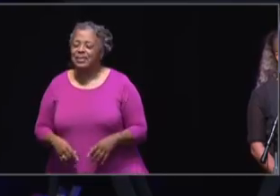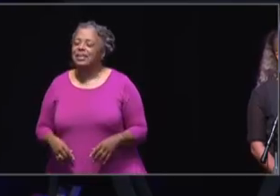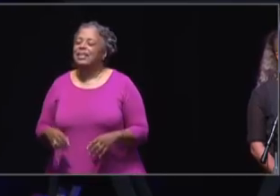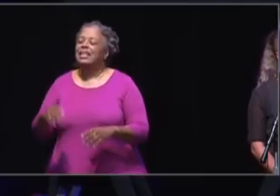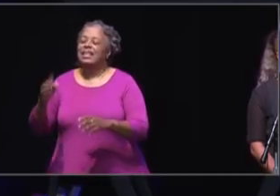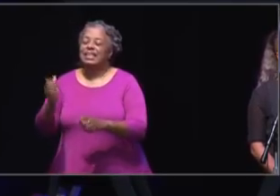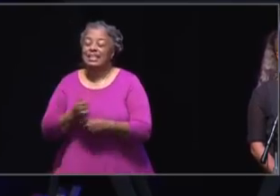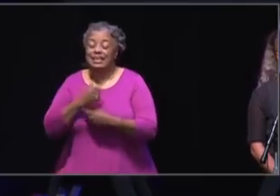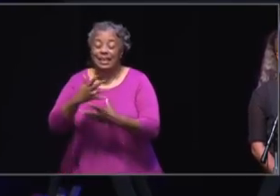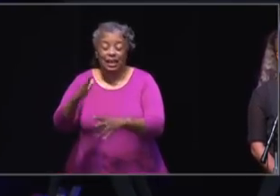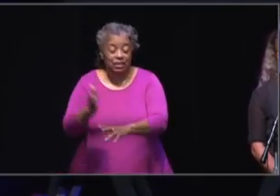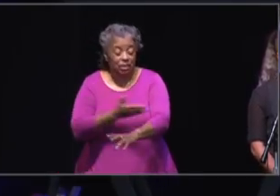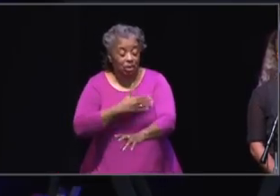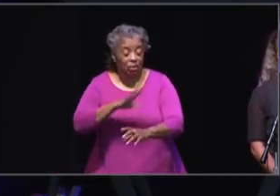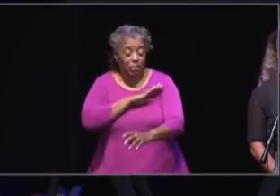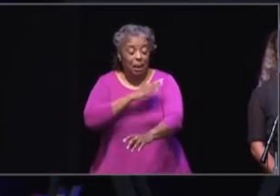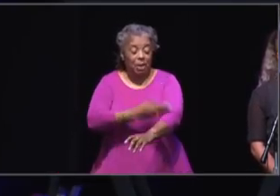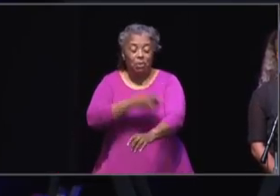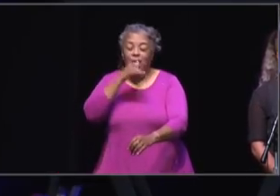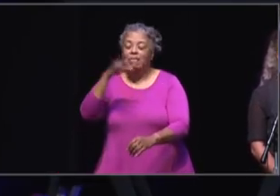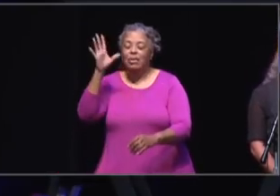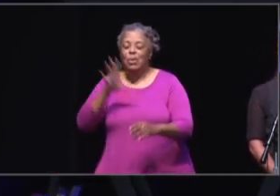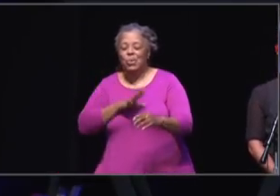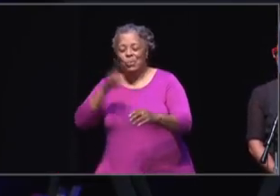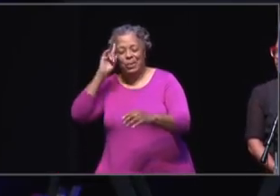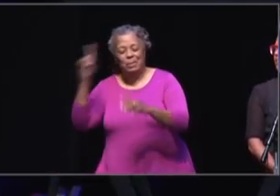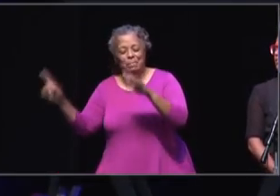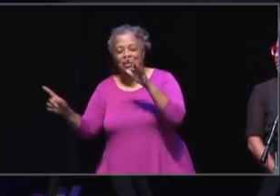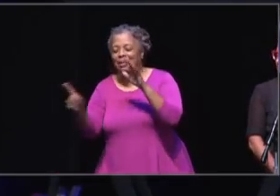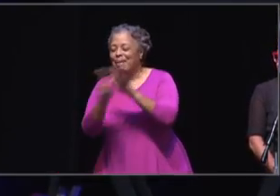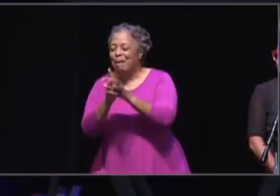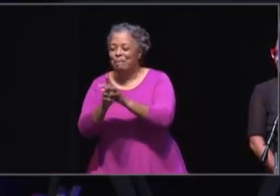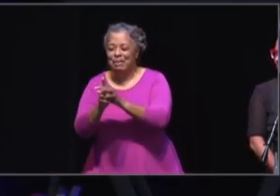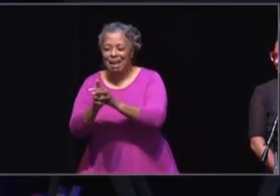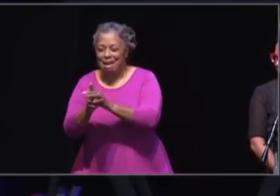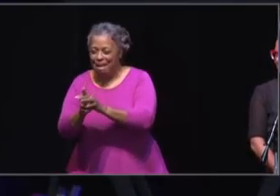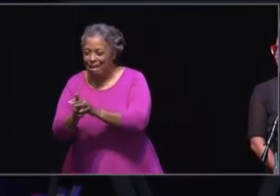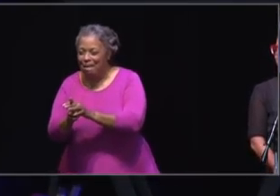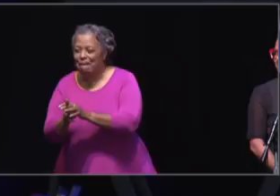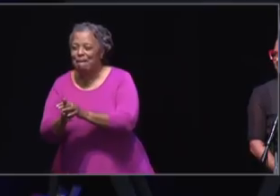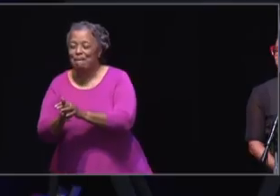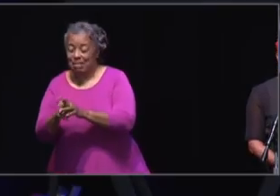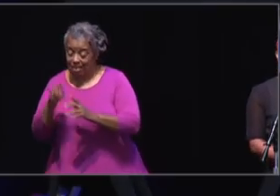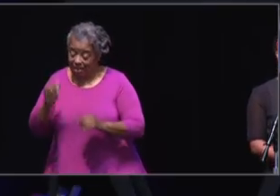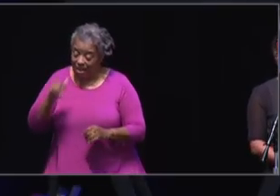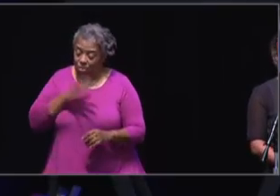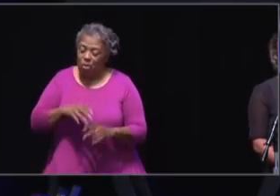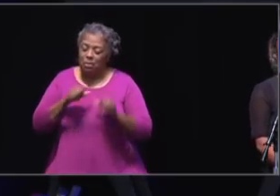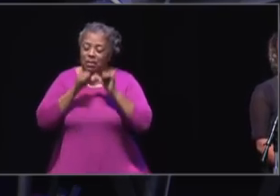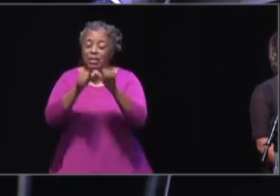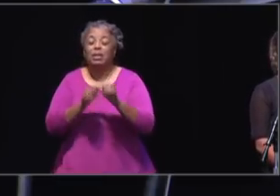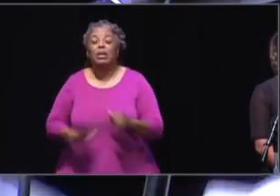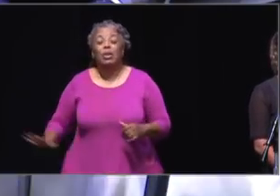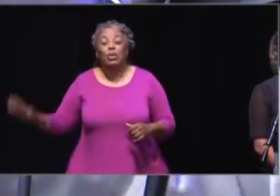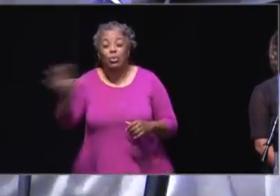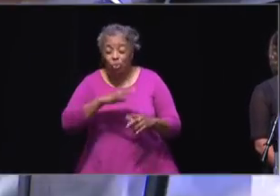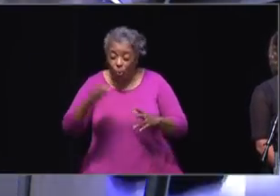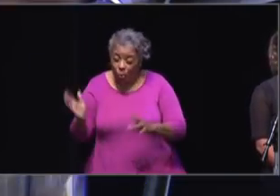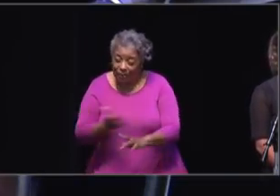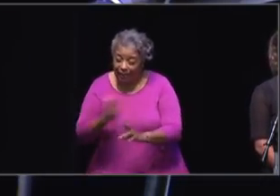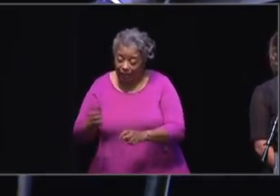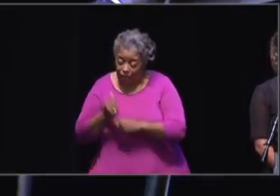down. Sing till the power of the women come down. Lift up your voice, lift up